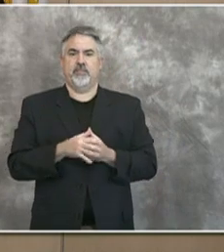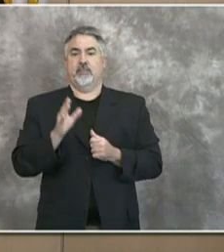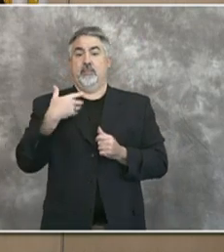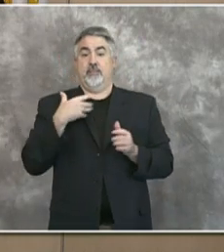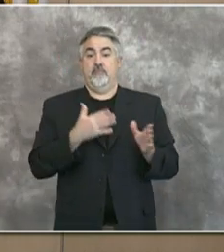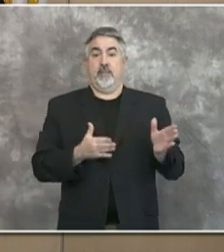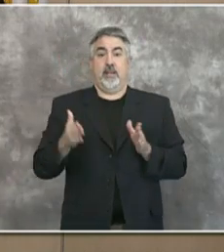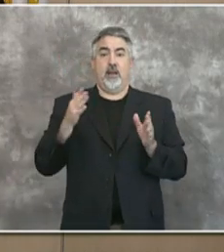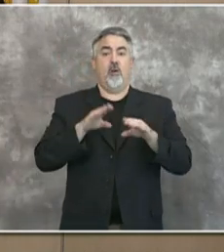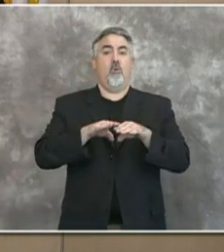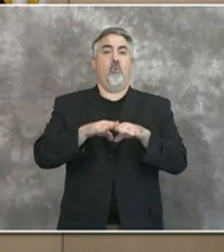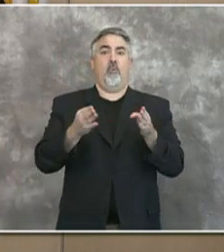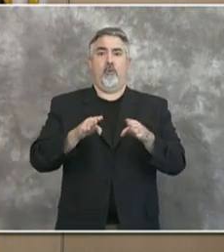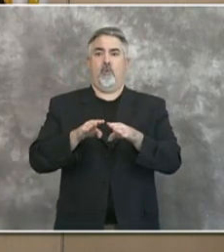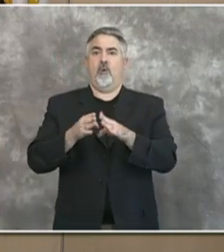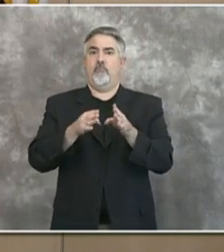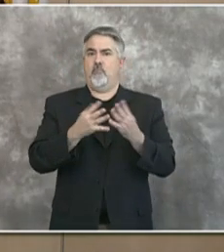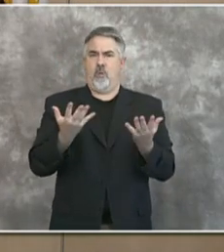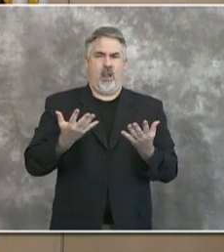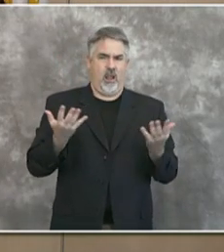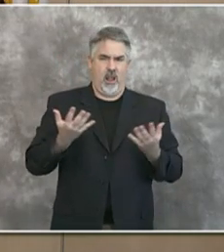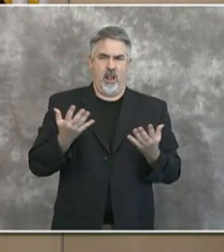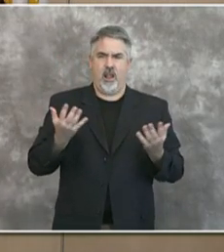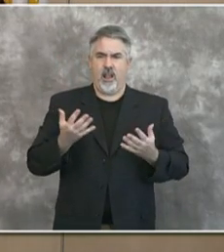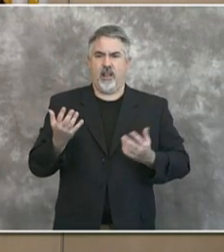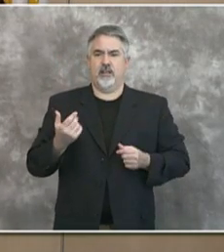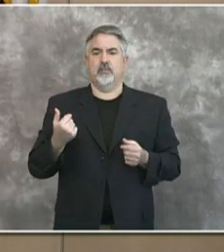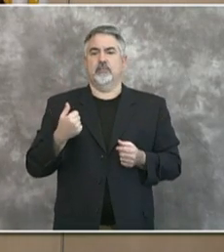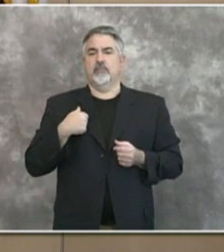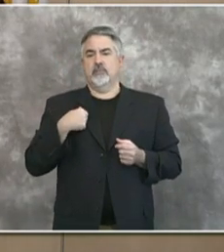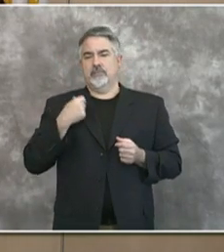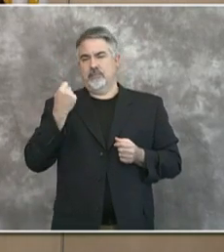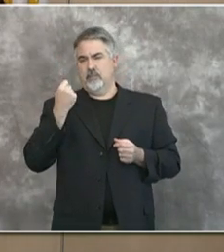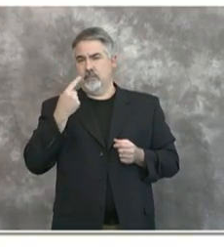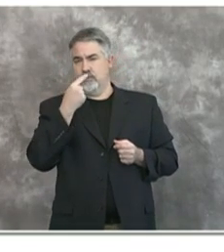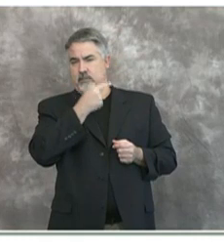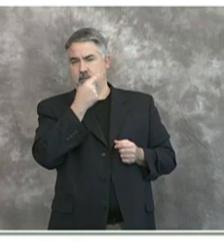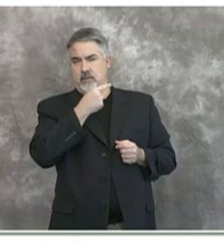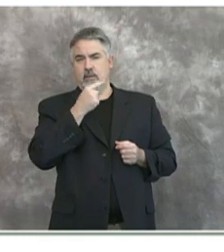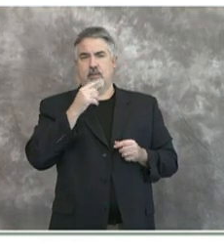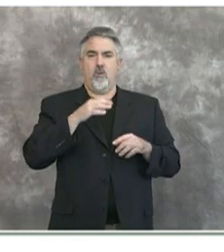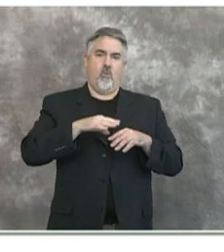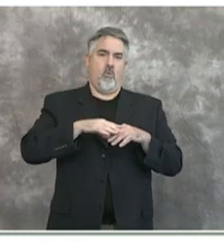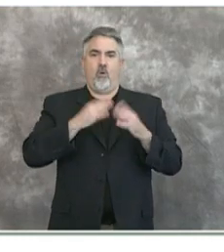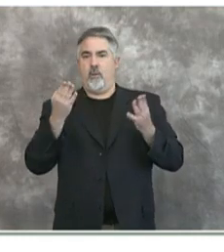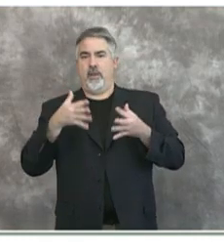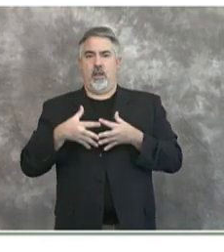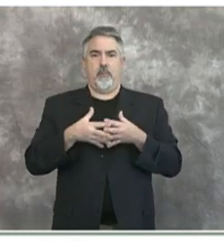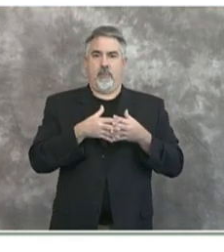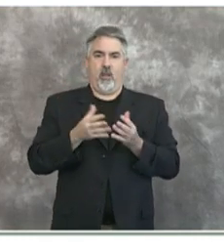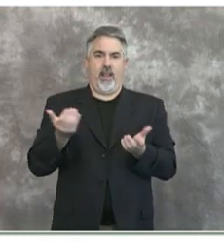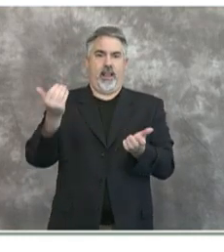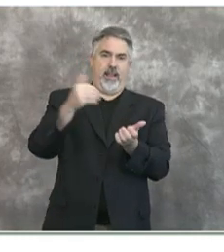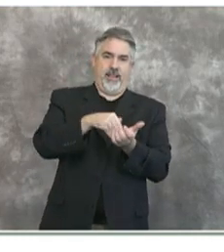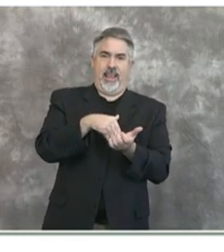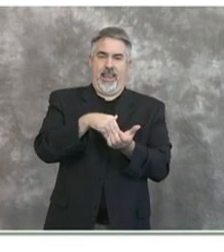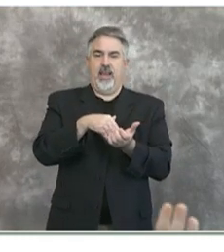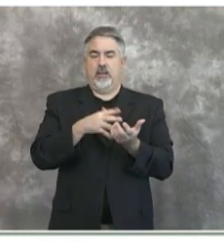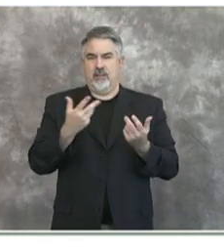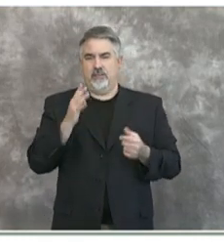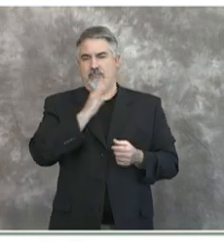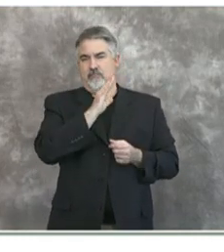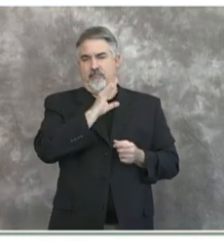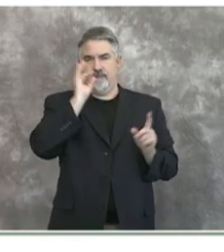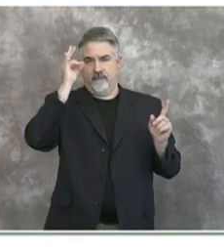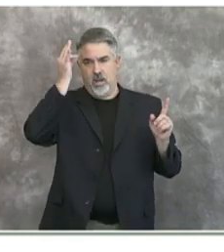county, we are utilizing the federal guidelines Opening Up America Again and the Governor's California's